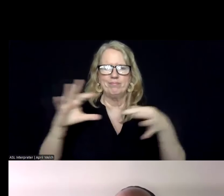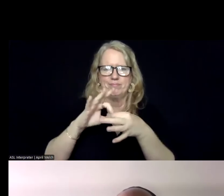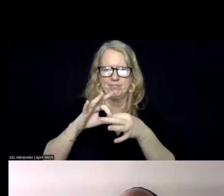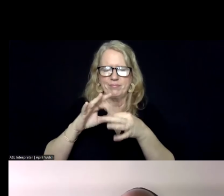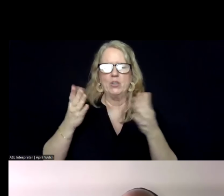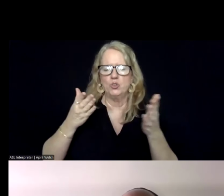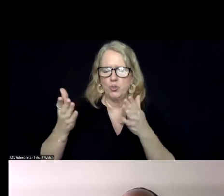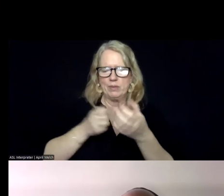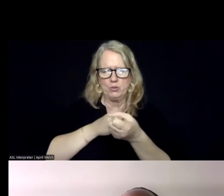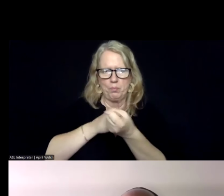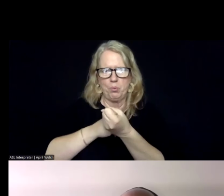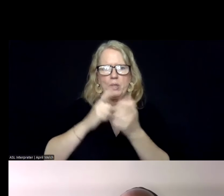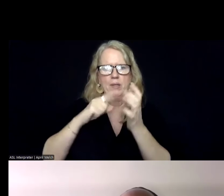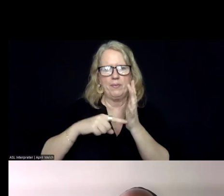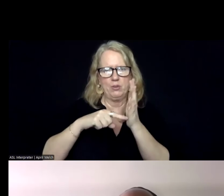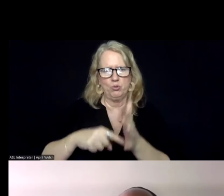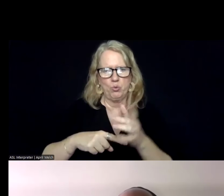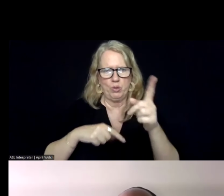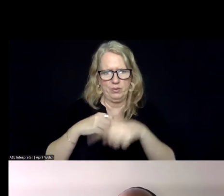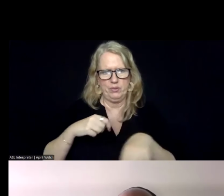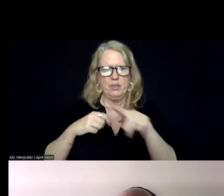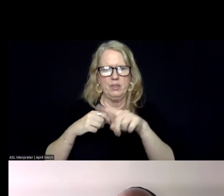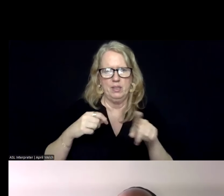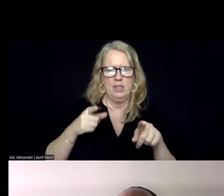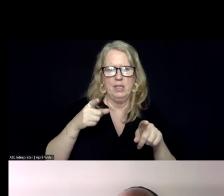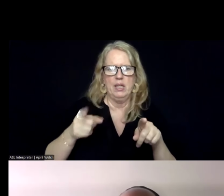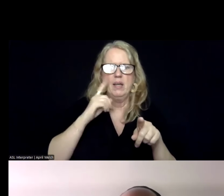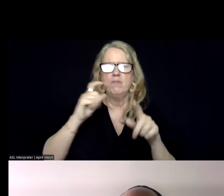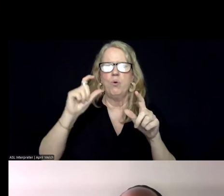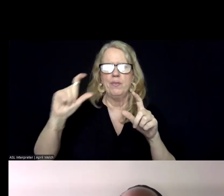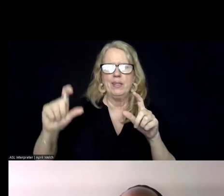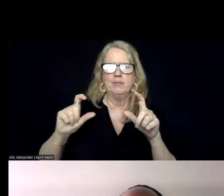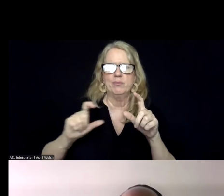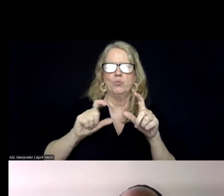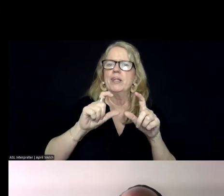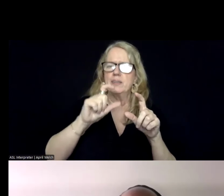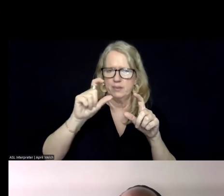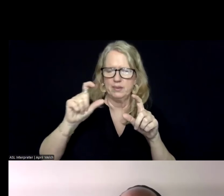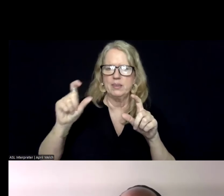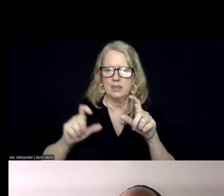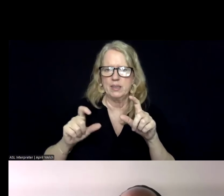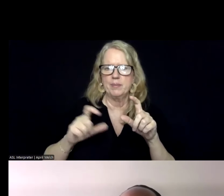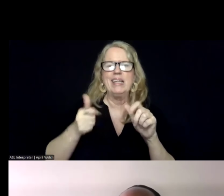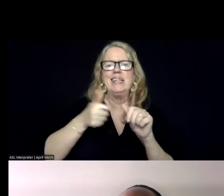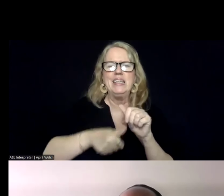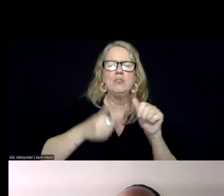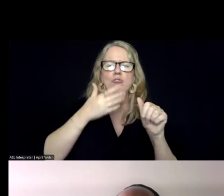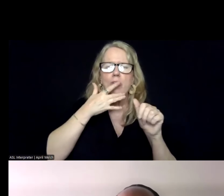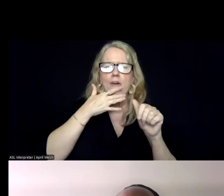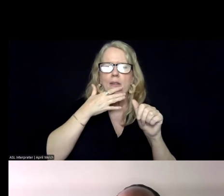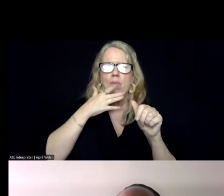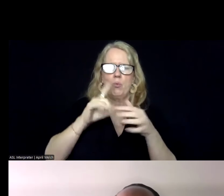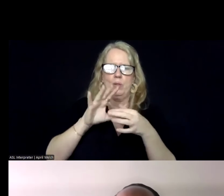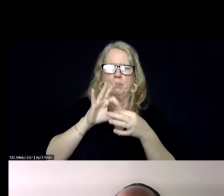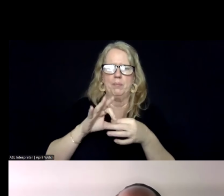services and supports that are indicated by these rings here, the rings. Each color corresponds to the